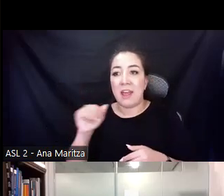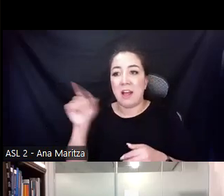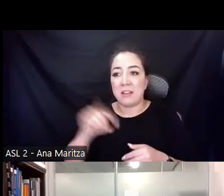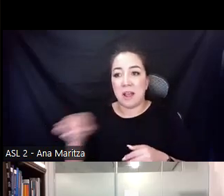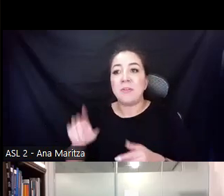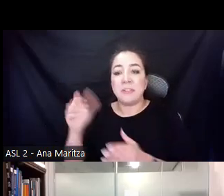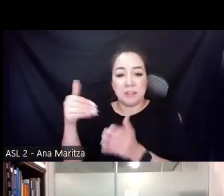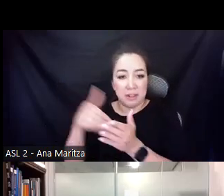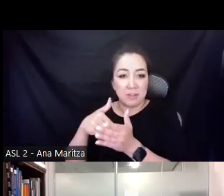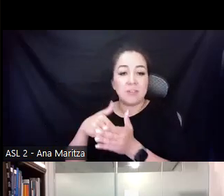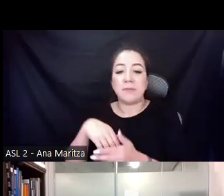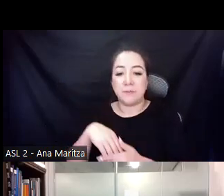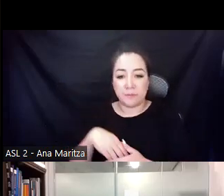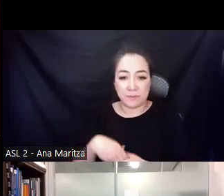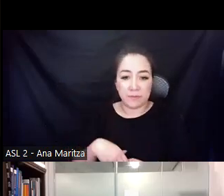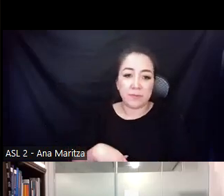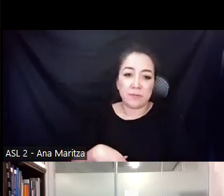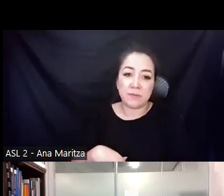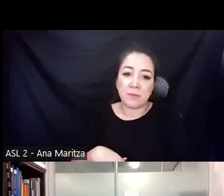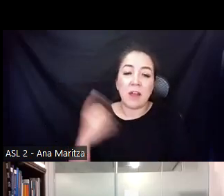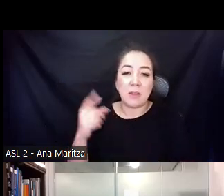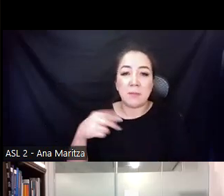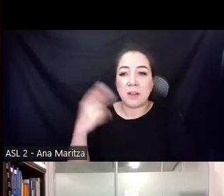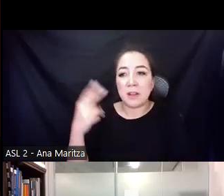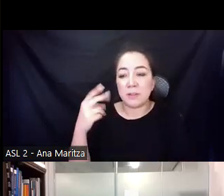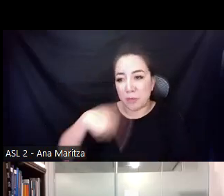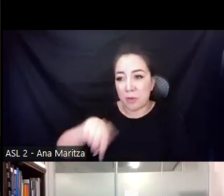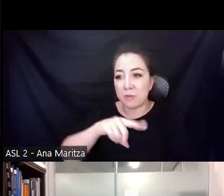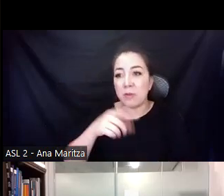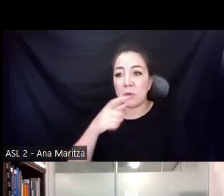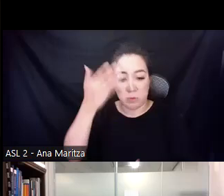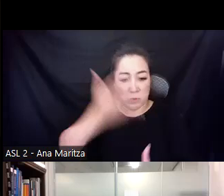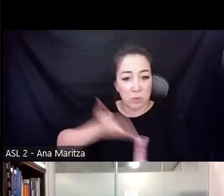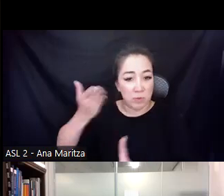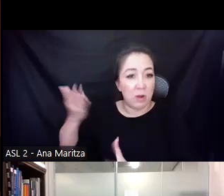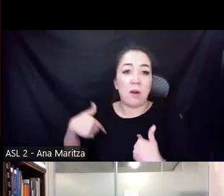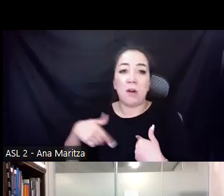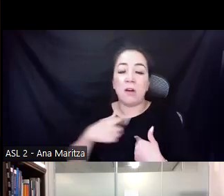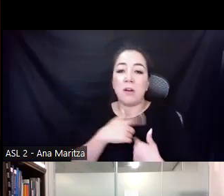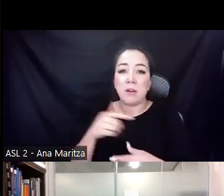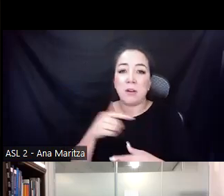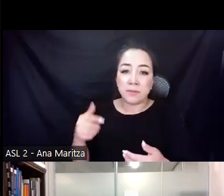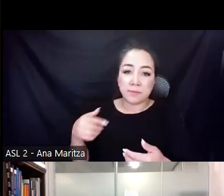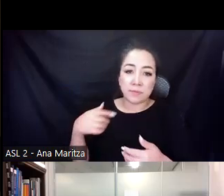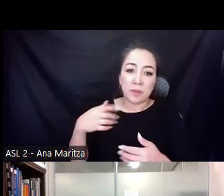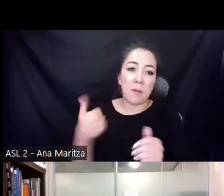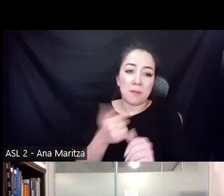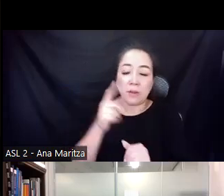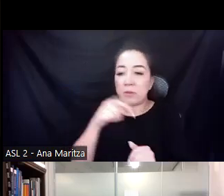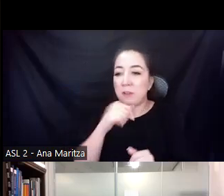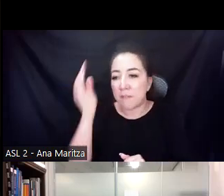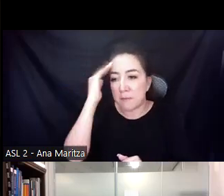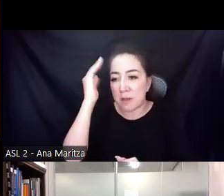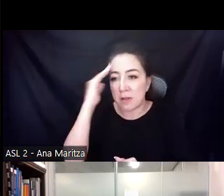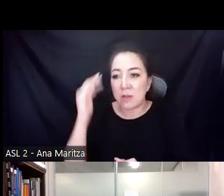Centers. And so a little bit of history for those of you who know who we are, to update you, and those of you who may not be familiar.